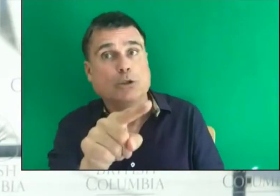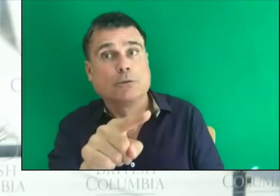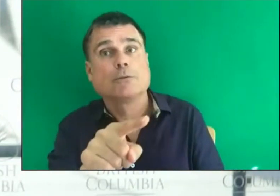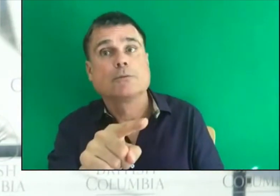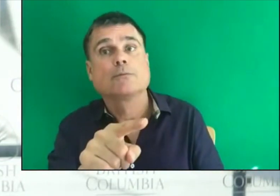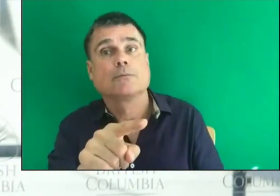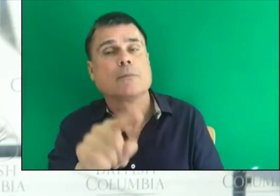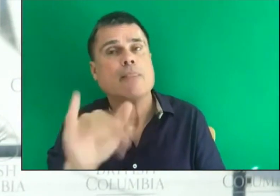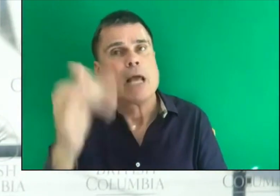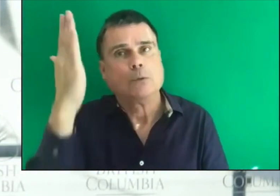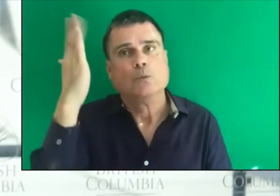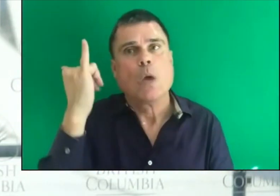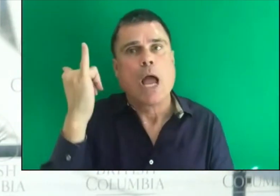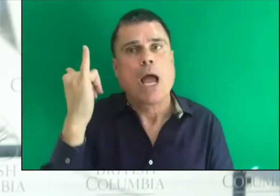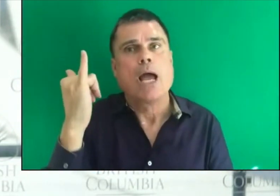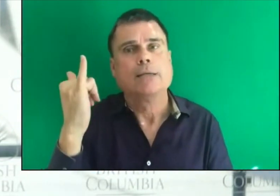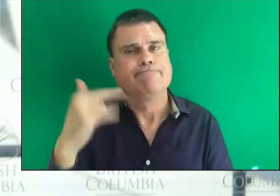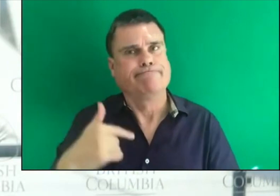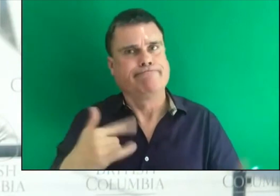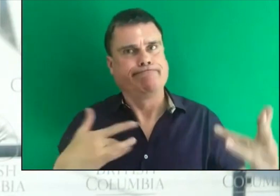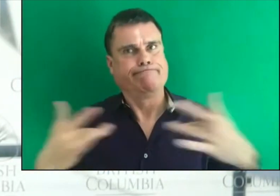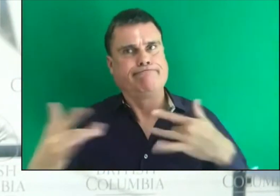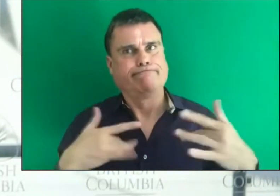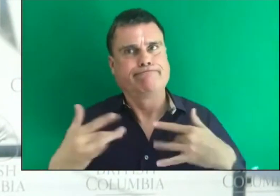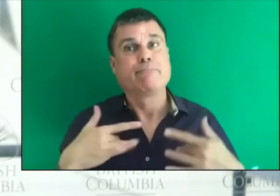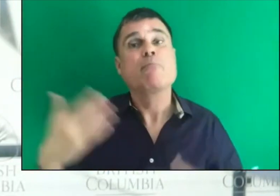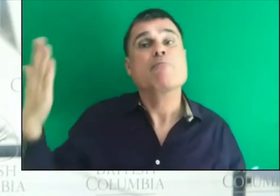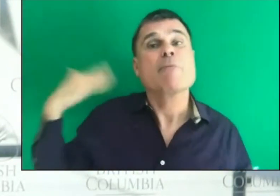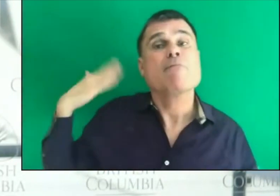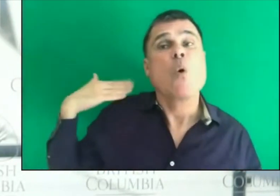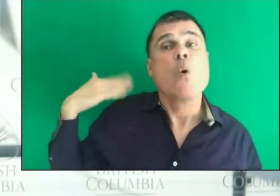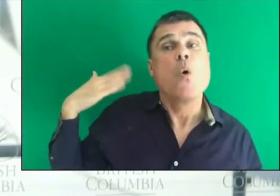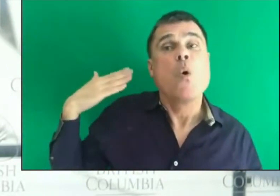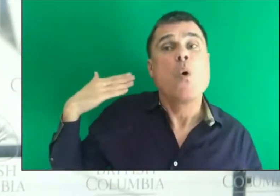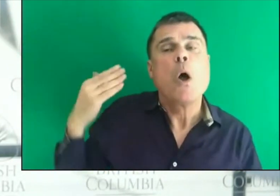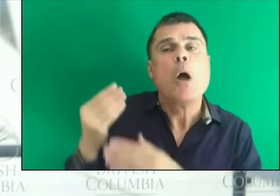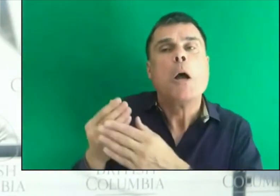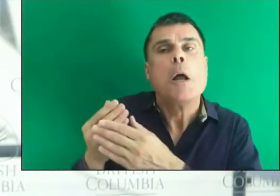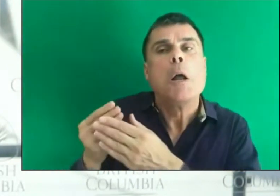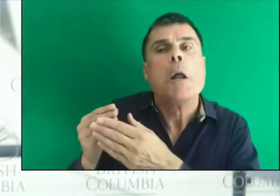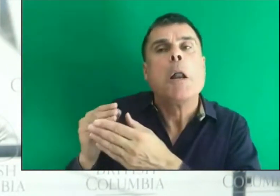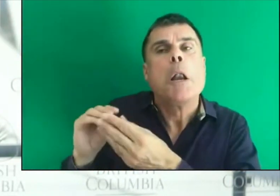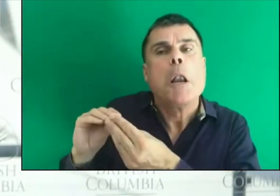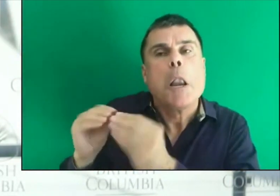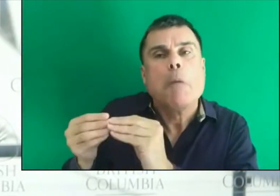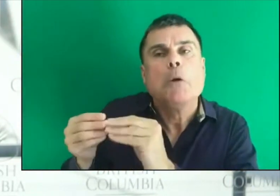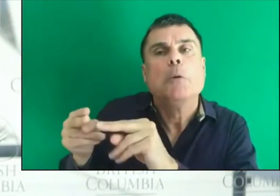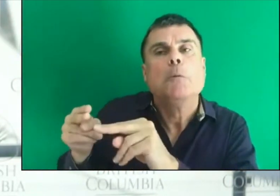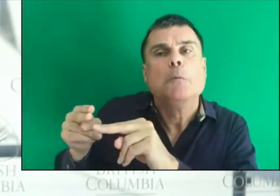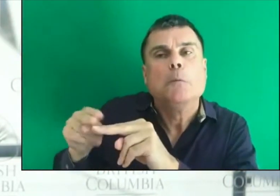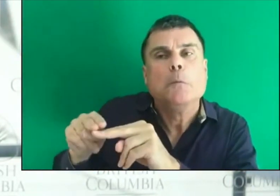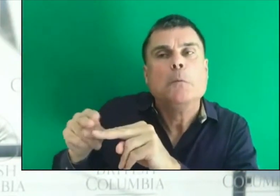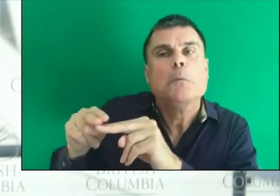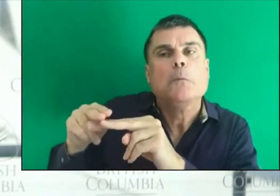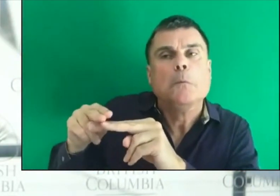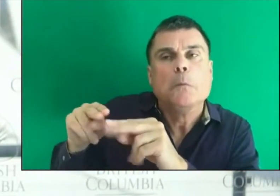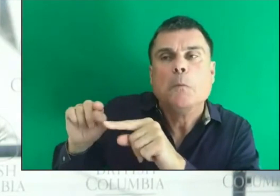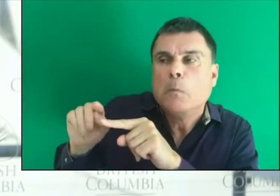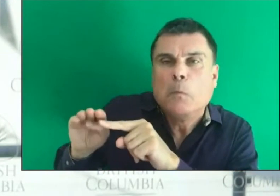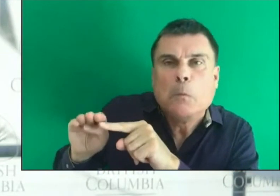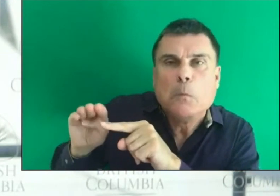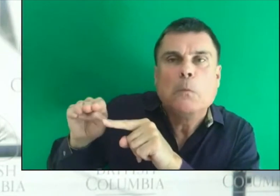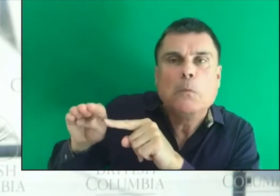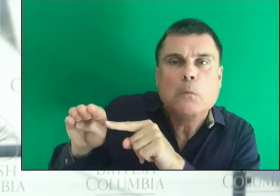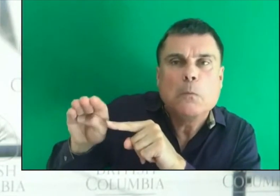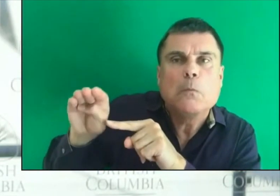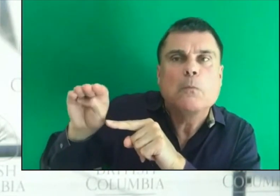than exponentially. Has that changed? Have we reached an exponential growth? And are there